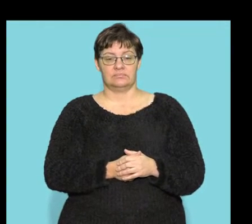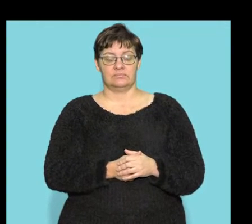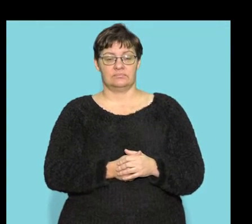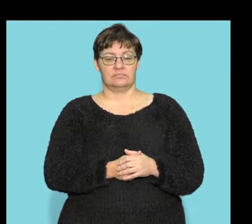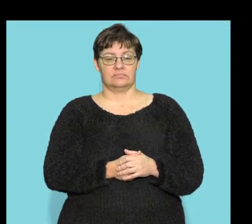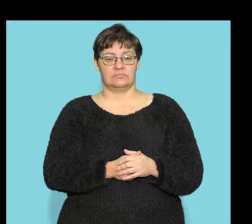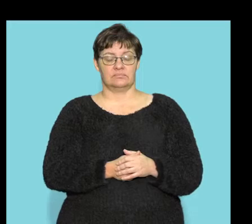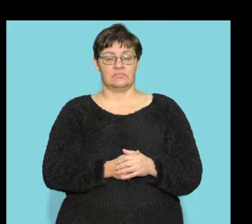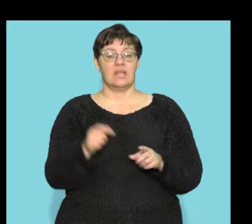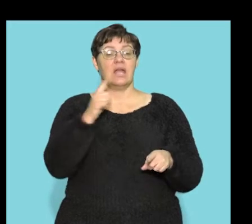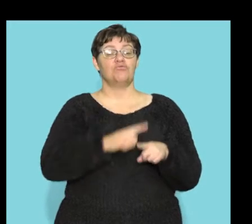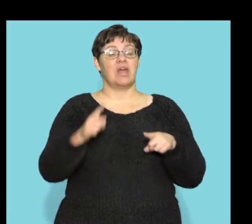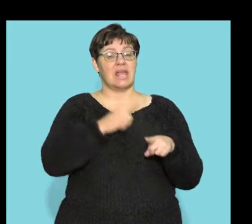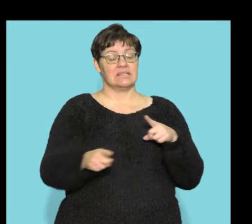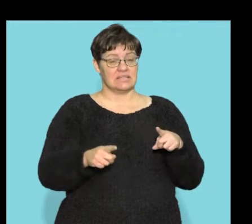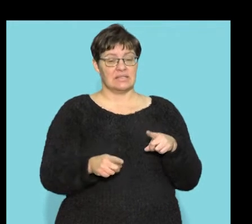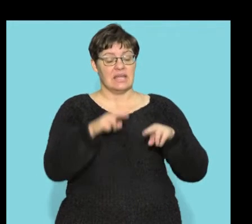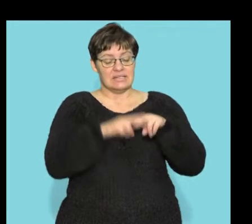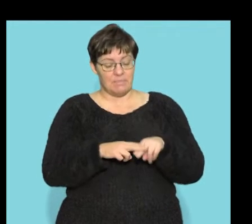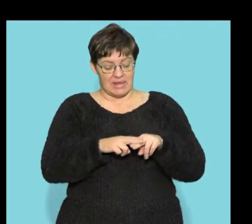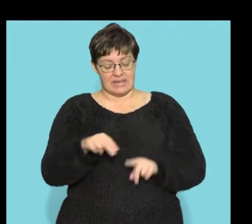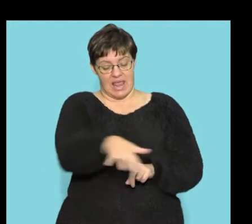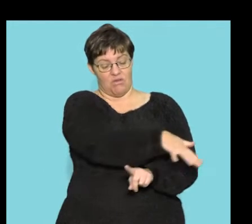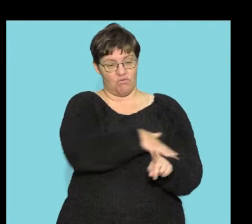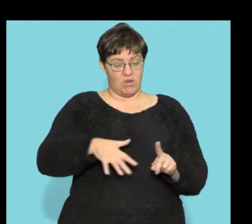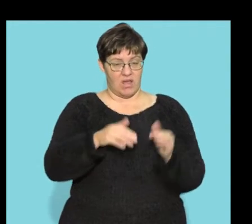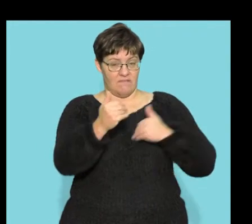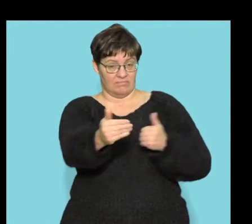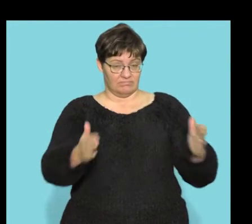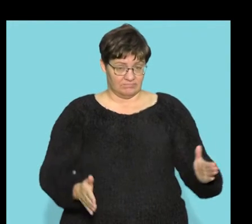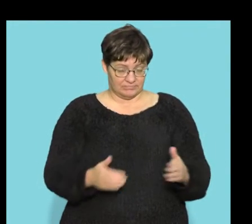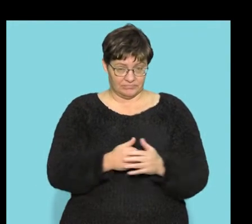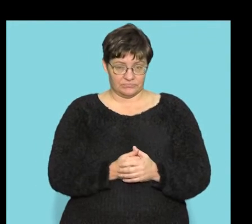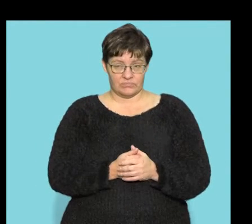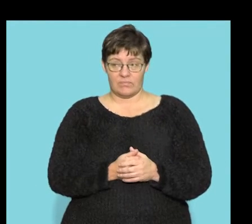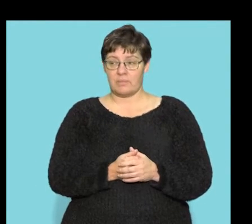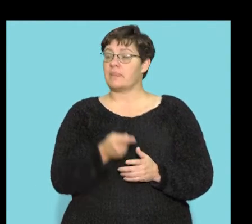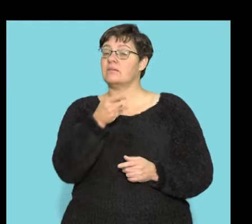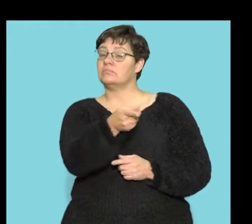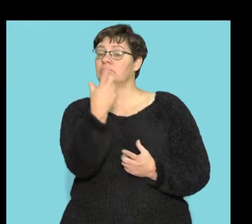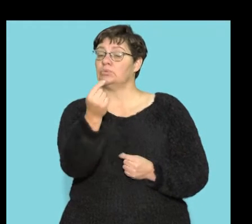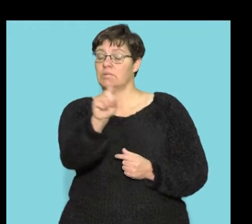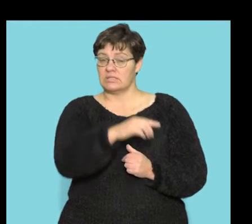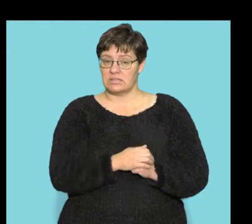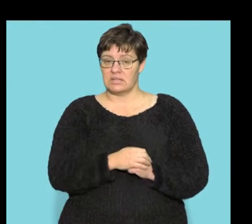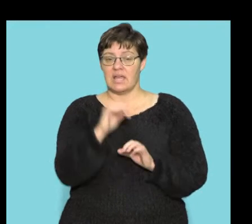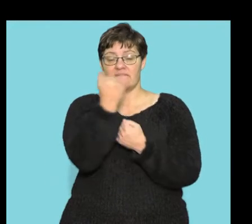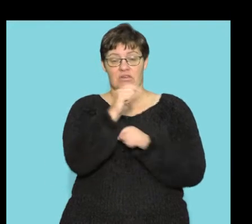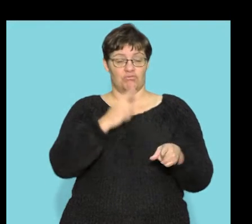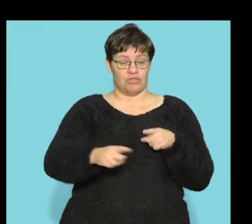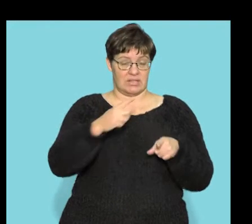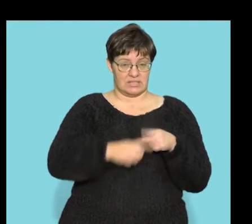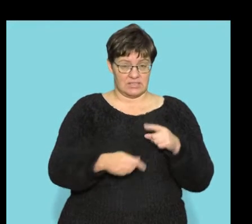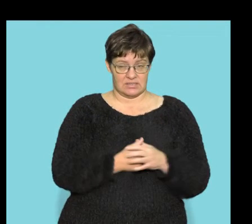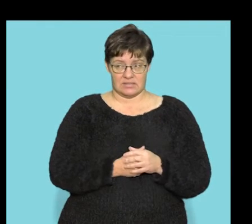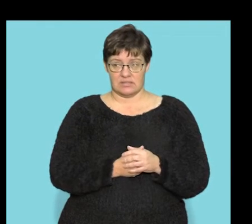is that your rent must be allocated according to the floor area. Once again, what we do here is take your factory rent. Now,